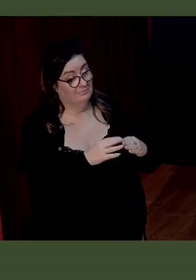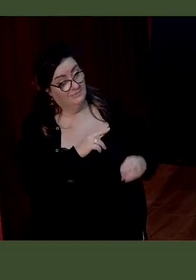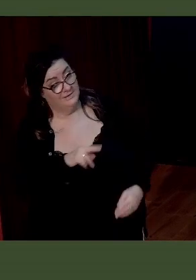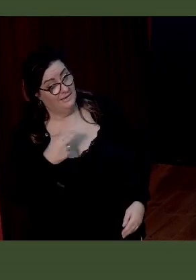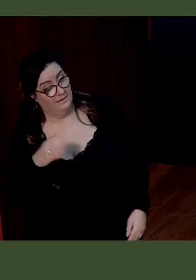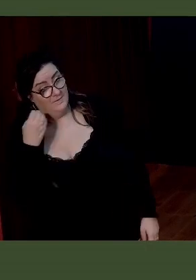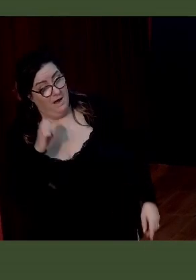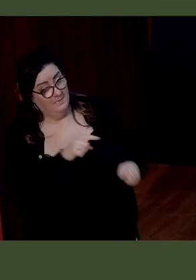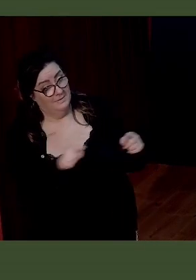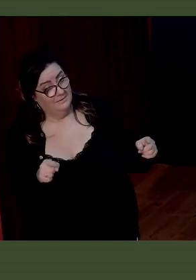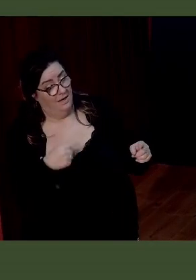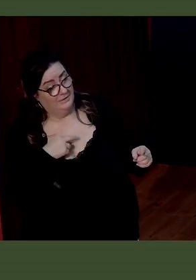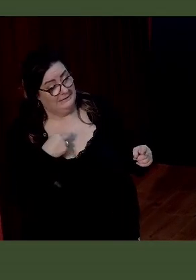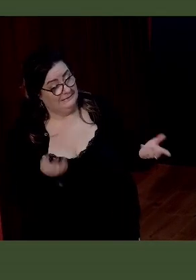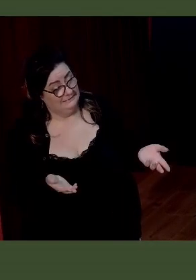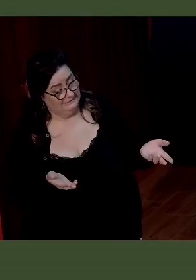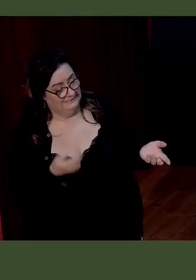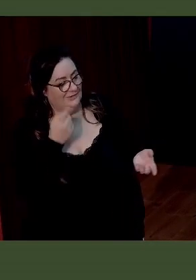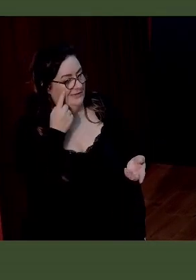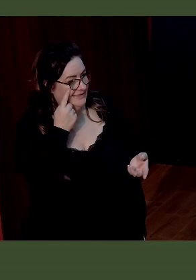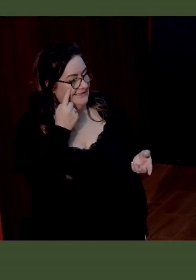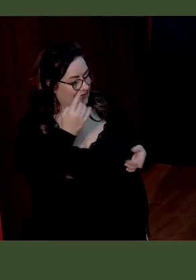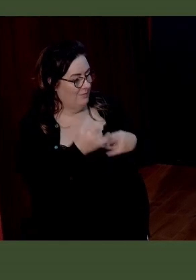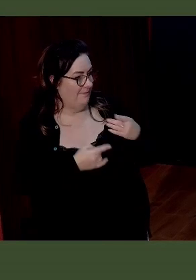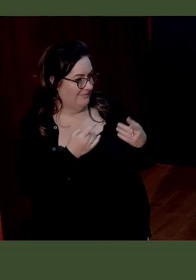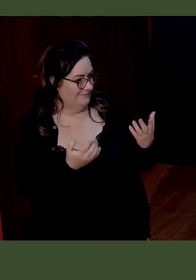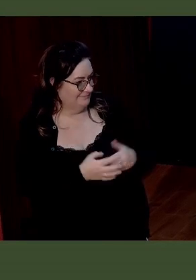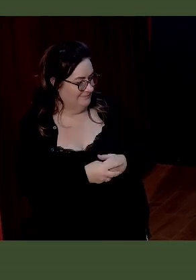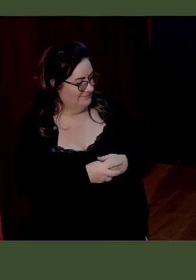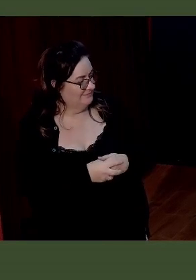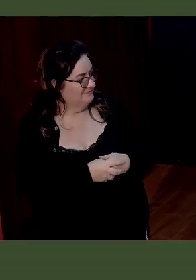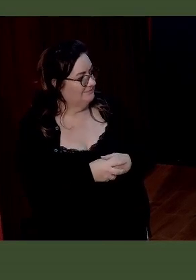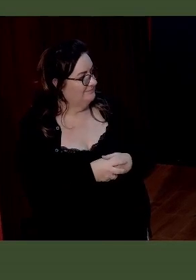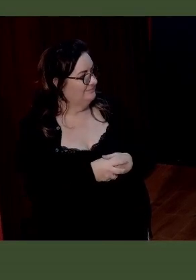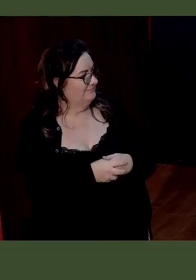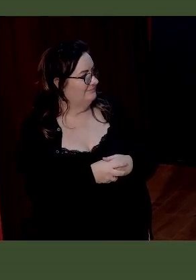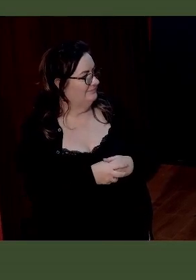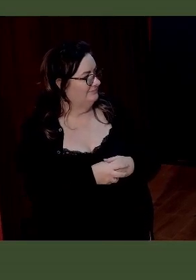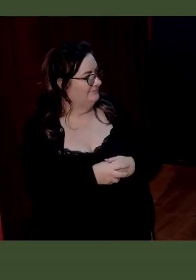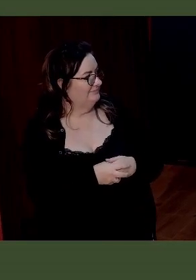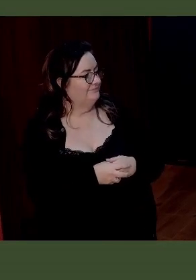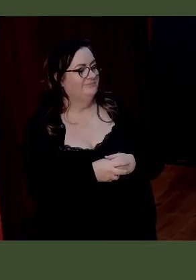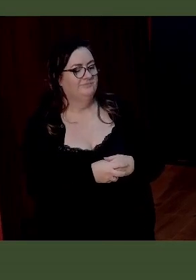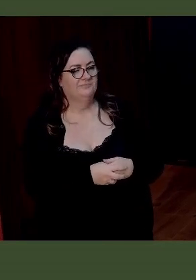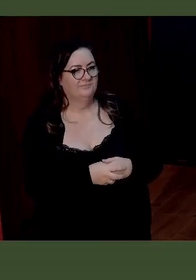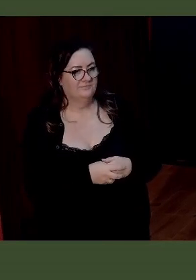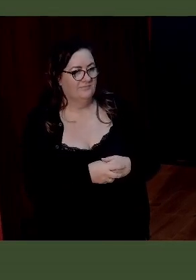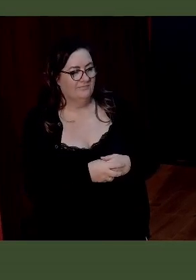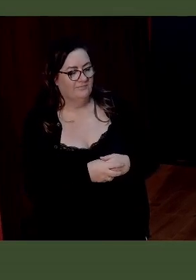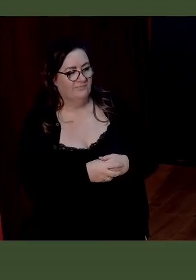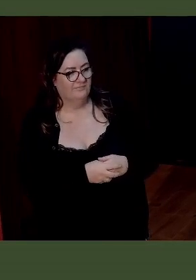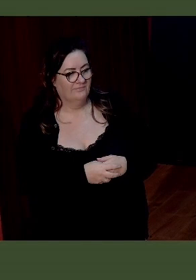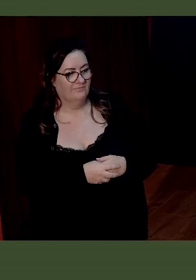communists. And you can see how the thing went to develop. So it was widely recognized